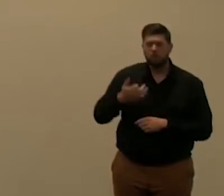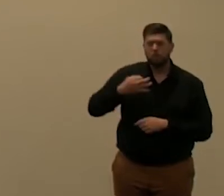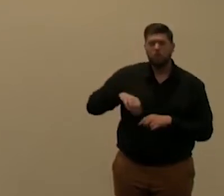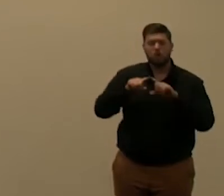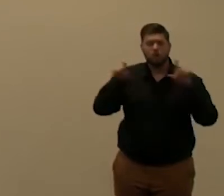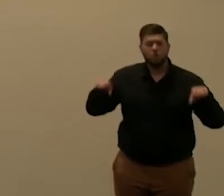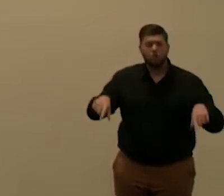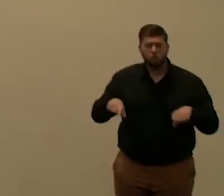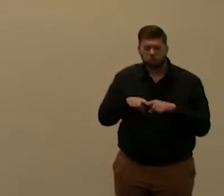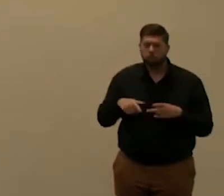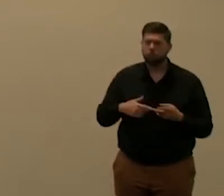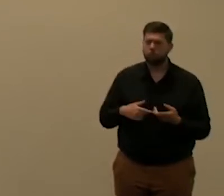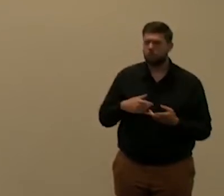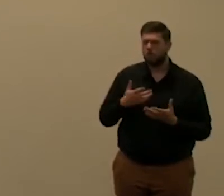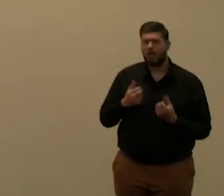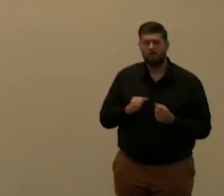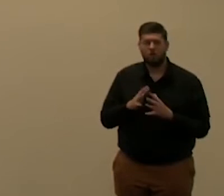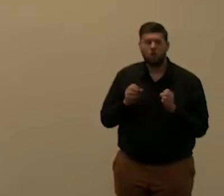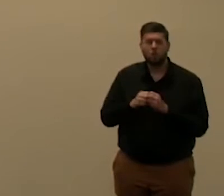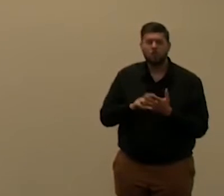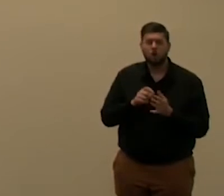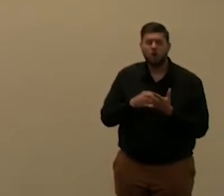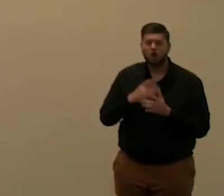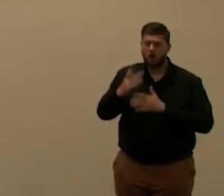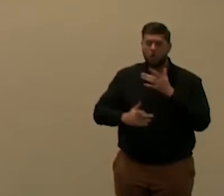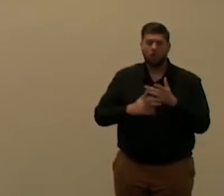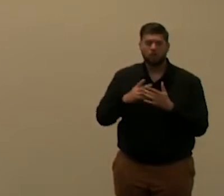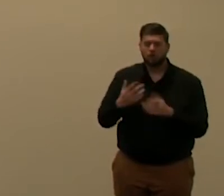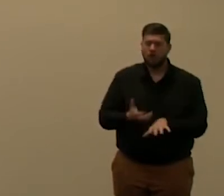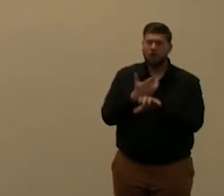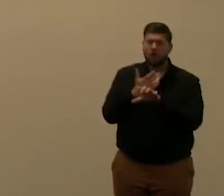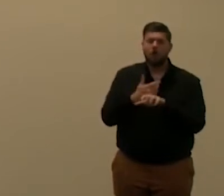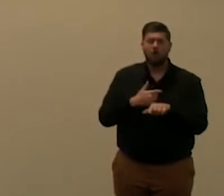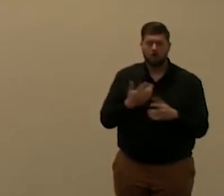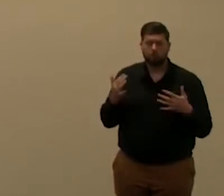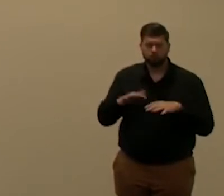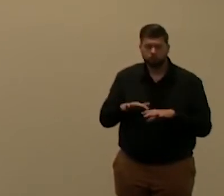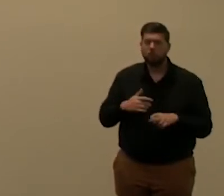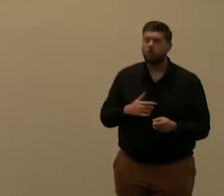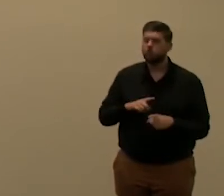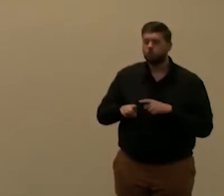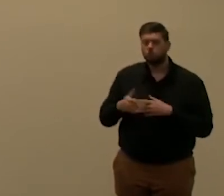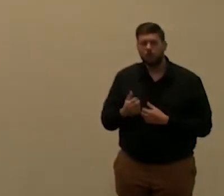a webinar, try to add forms, a poll for the meeting.